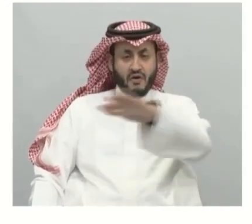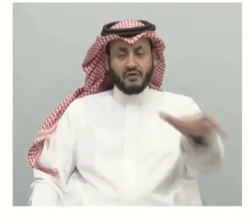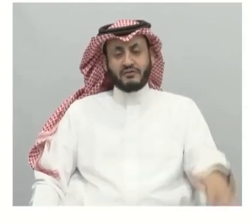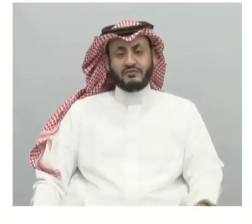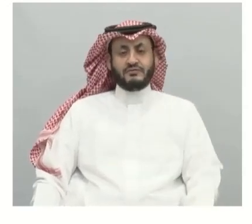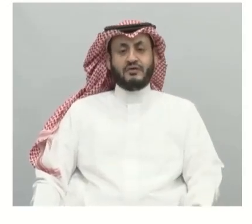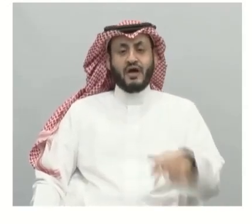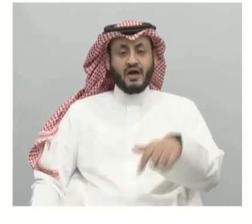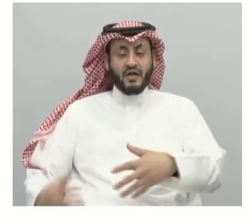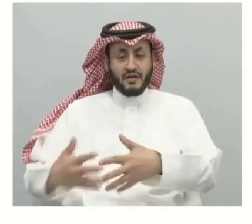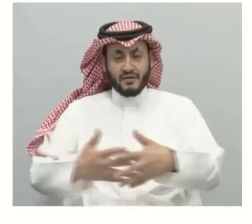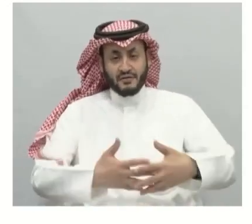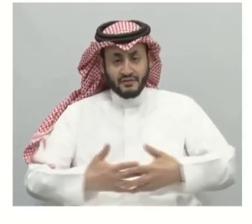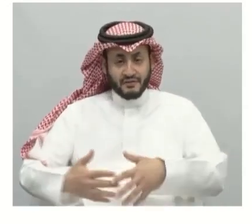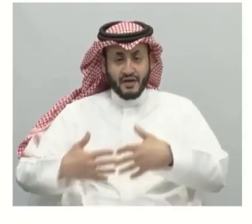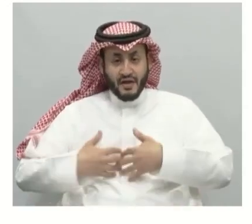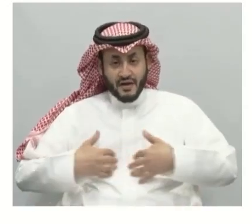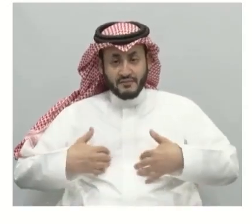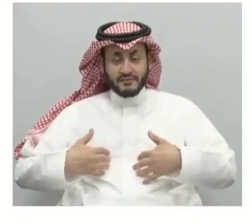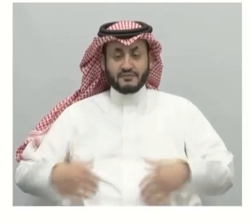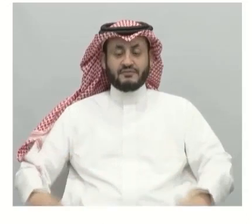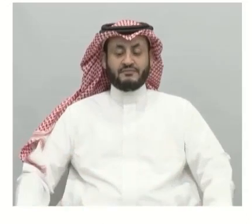am here in New York. Can you believe it?